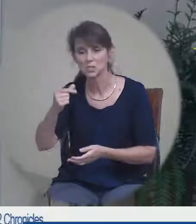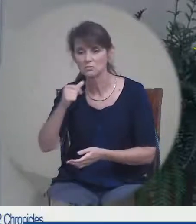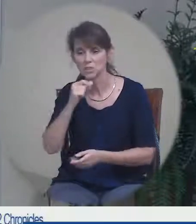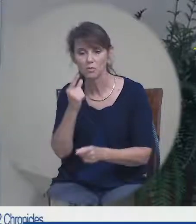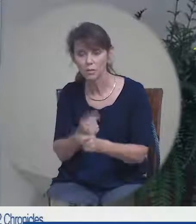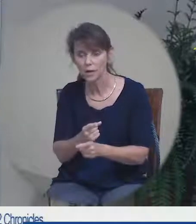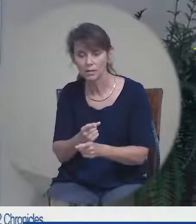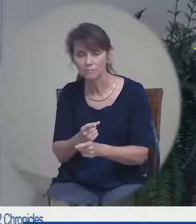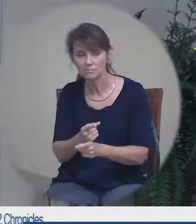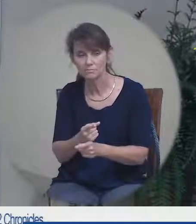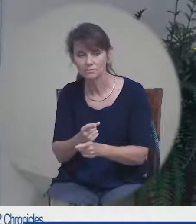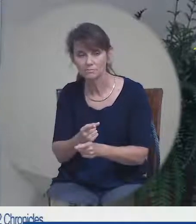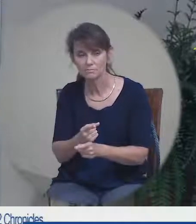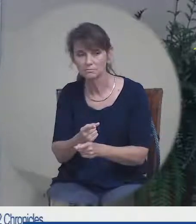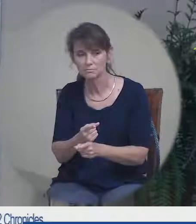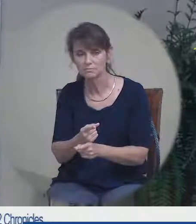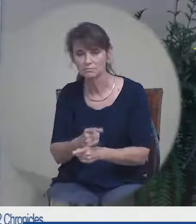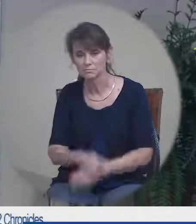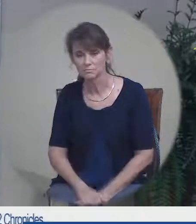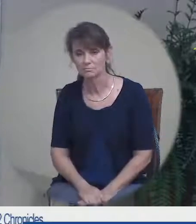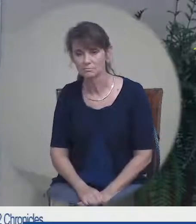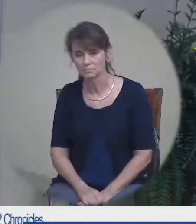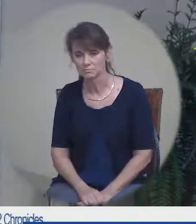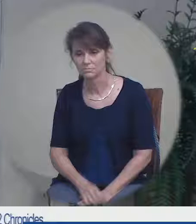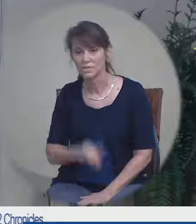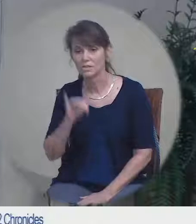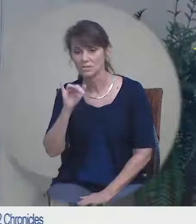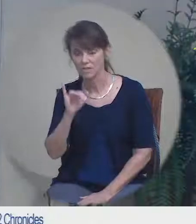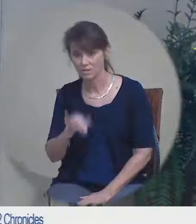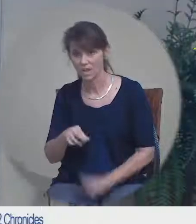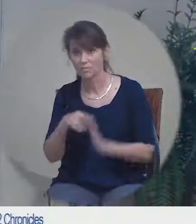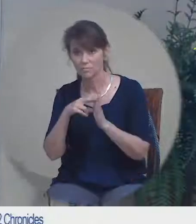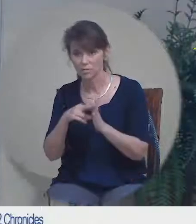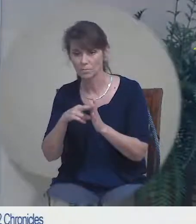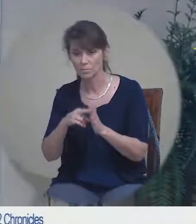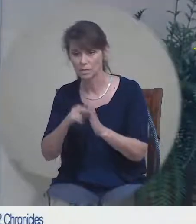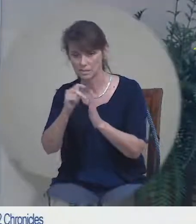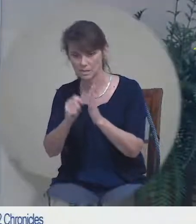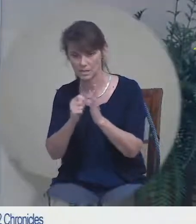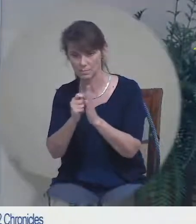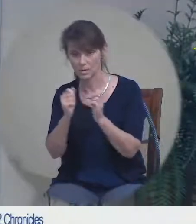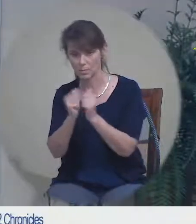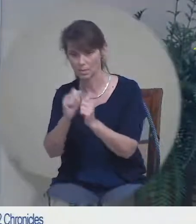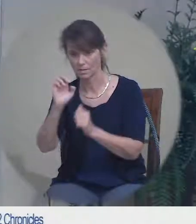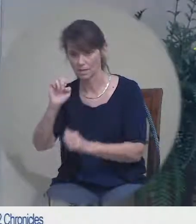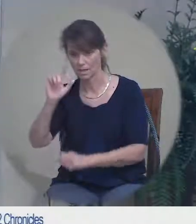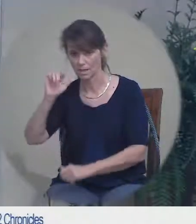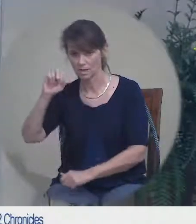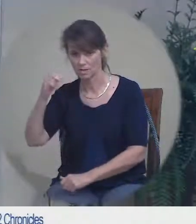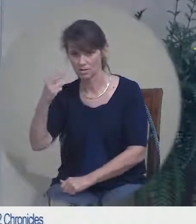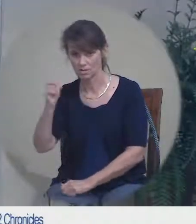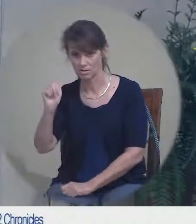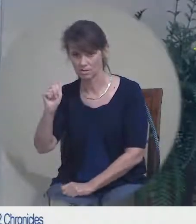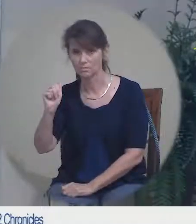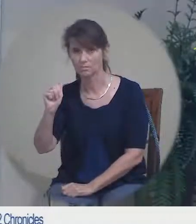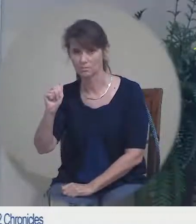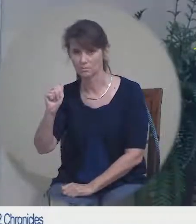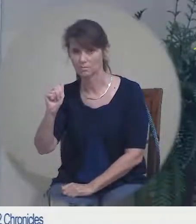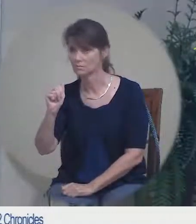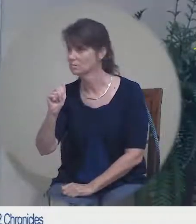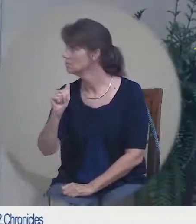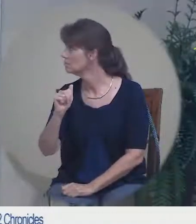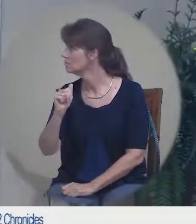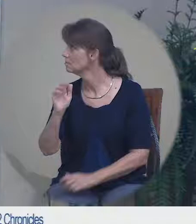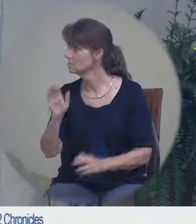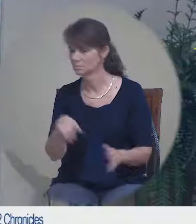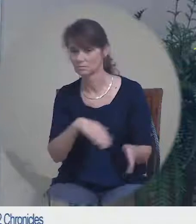God. So that represented this period of time with Elisha. And I know we're kind of pushing on,